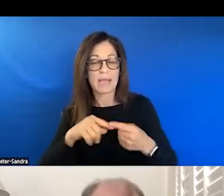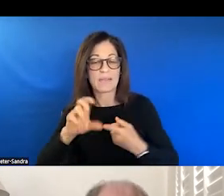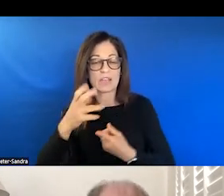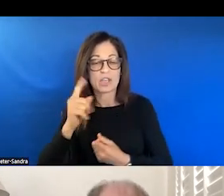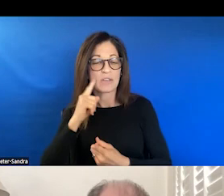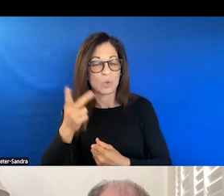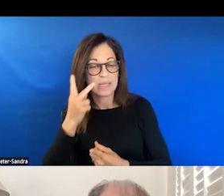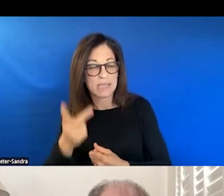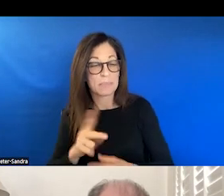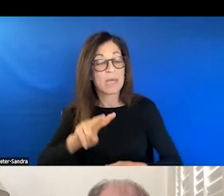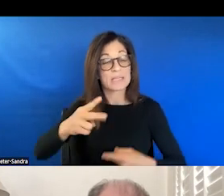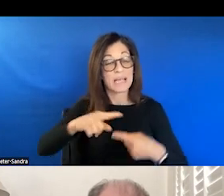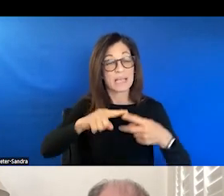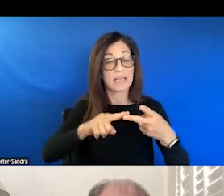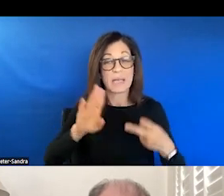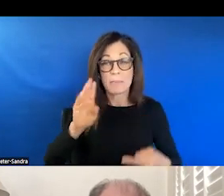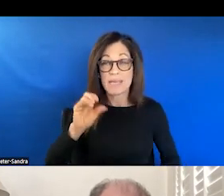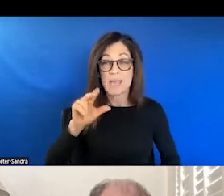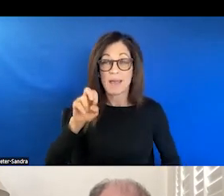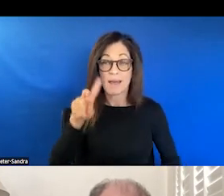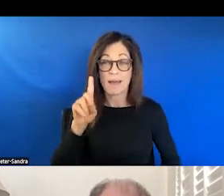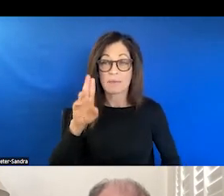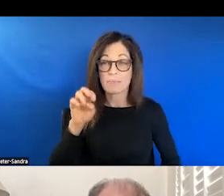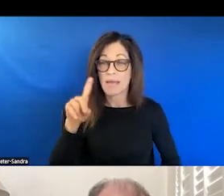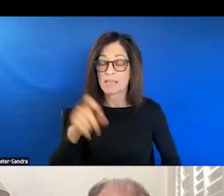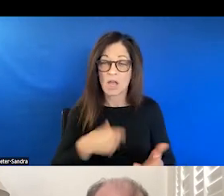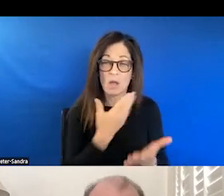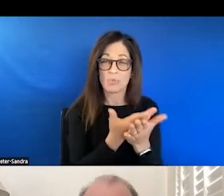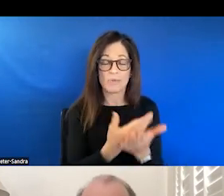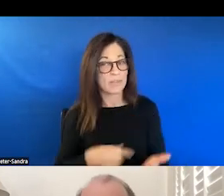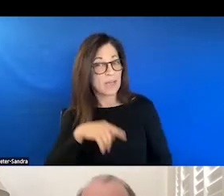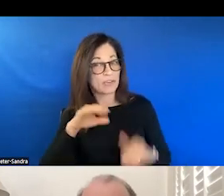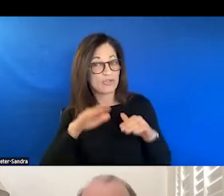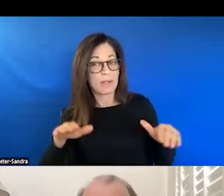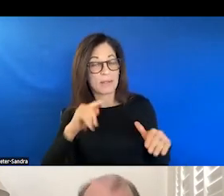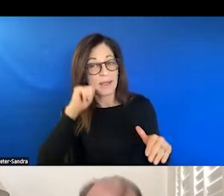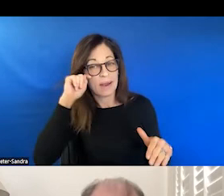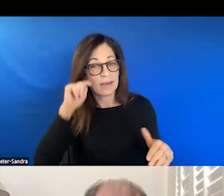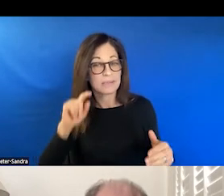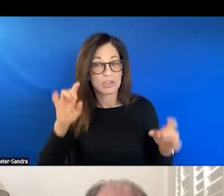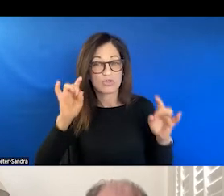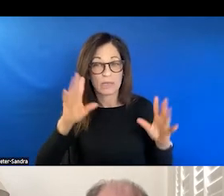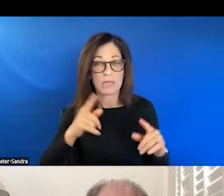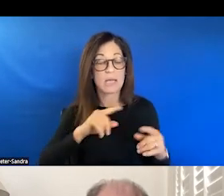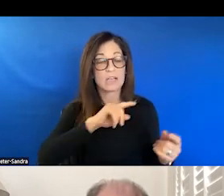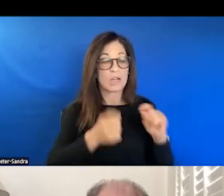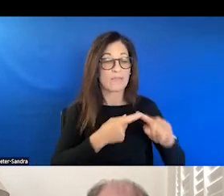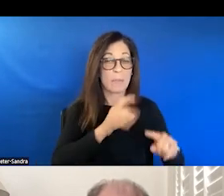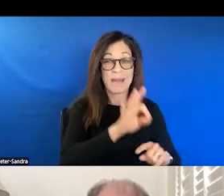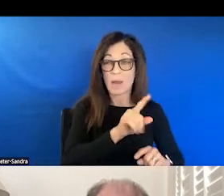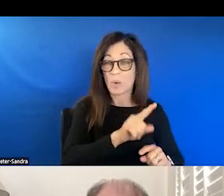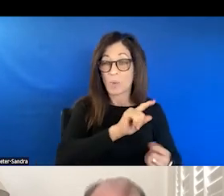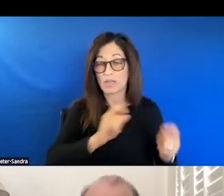The second is the Beyond Beds article, improving the child and adolescent crisis system, shifting from a 911 to a